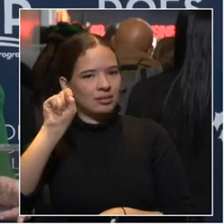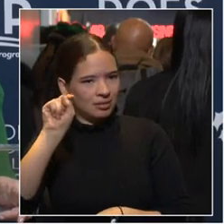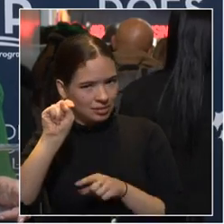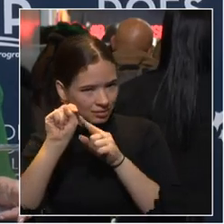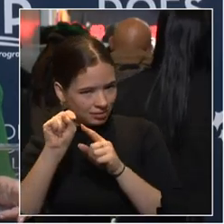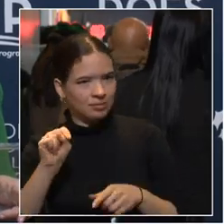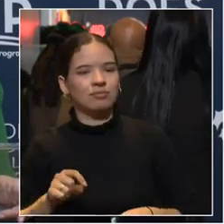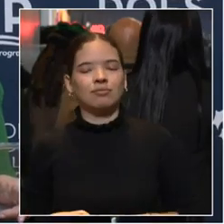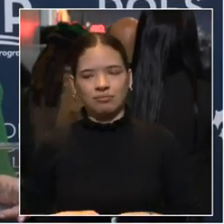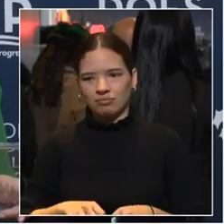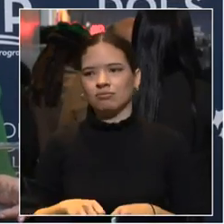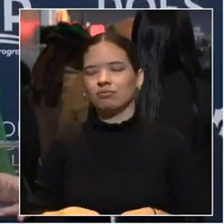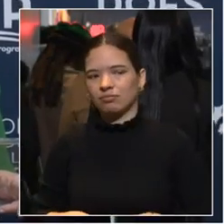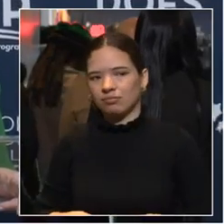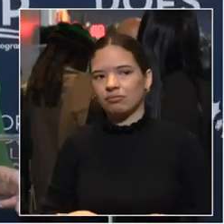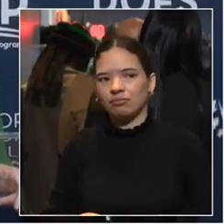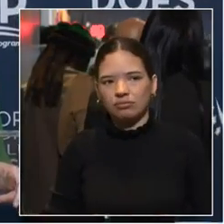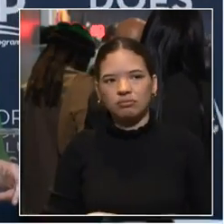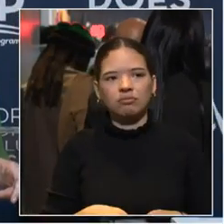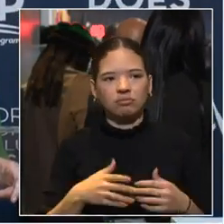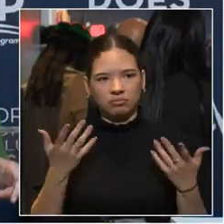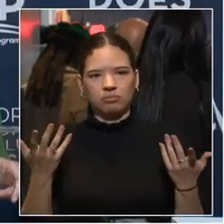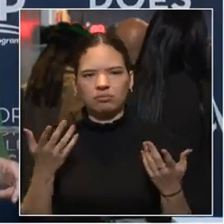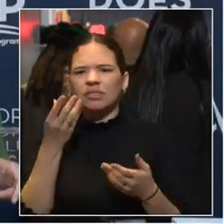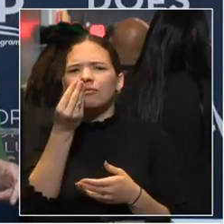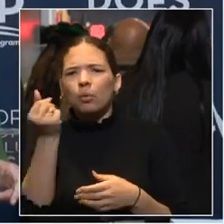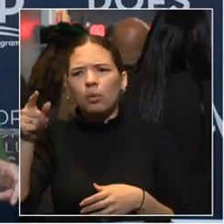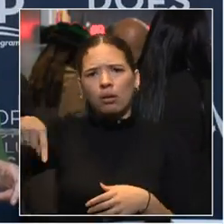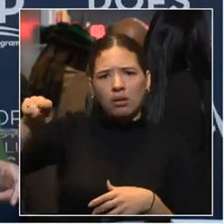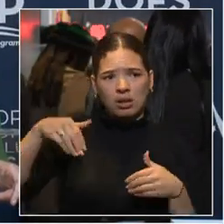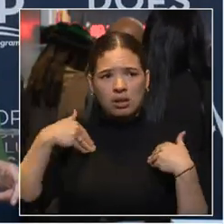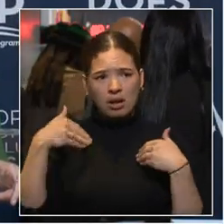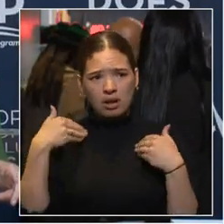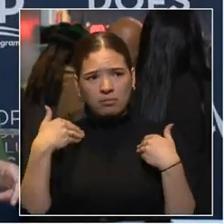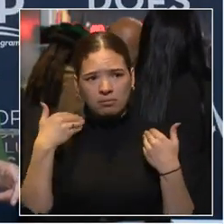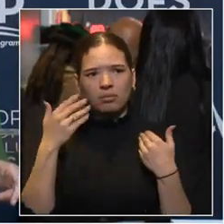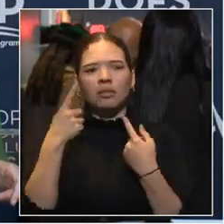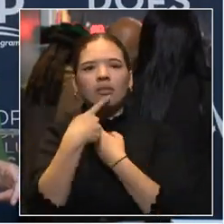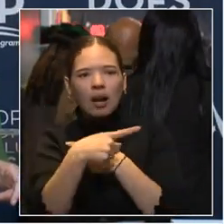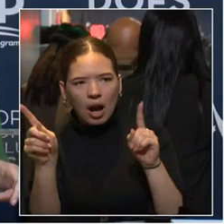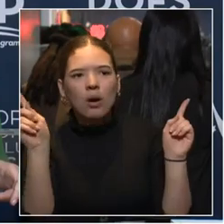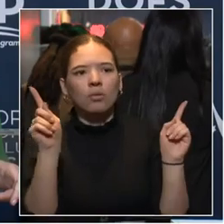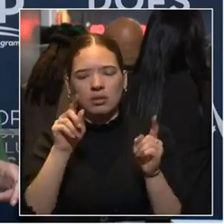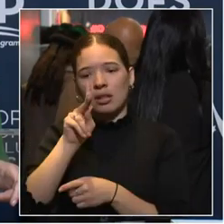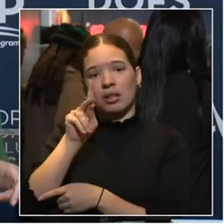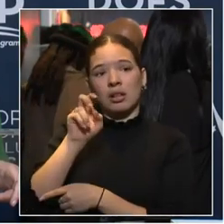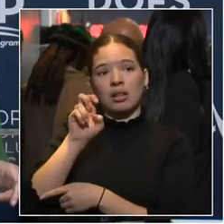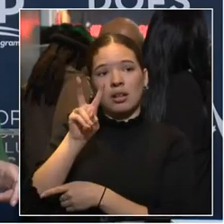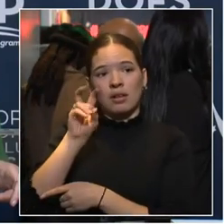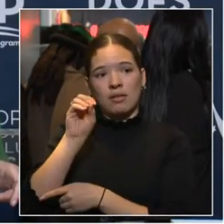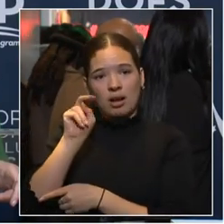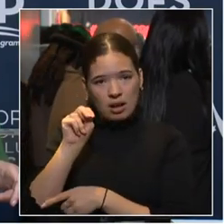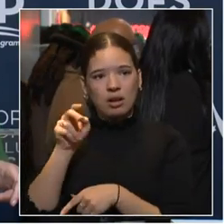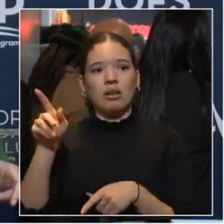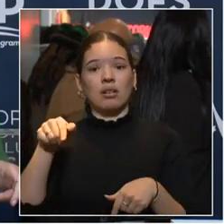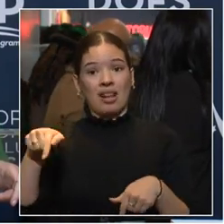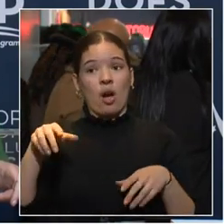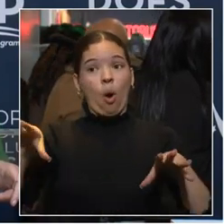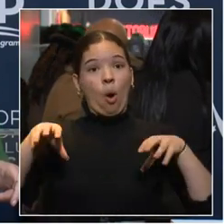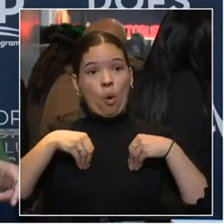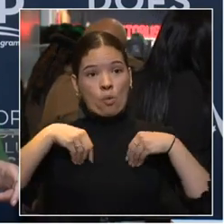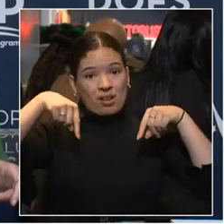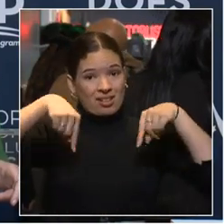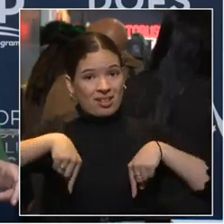the amazing and super accomplished Mr. Kayvon King, who is the owner of the Village Cafe, are